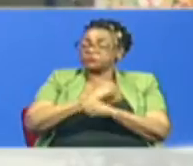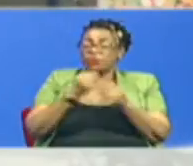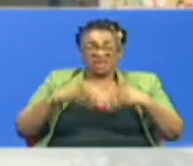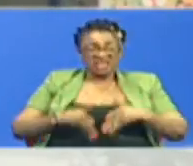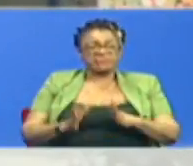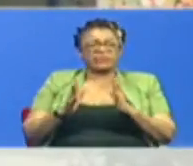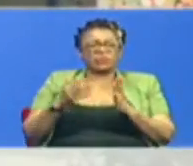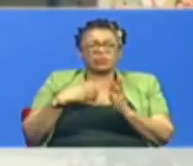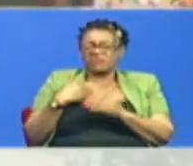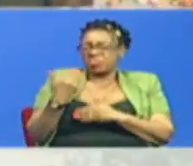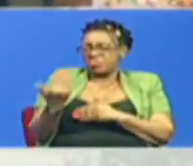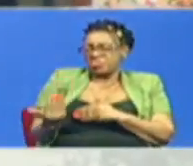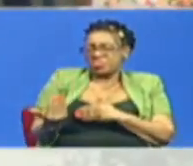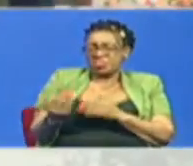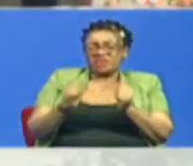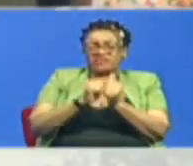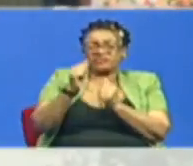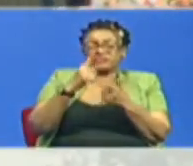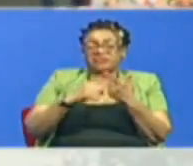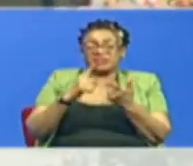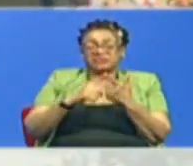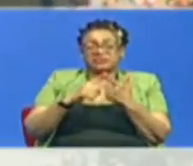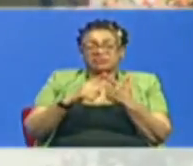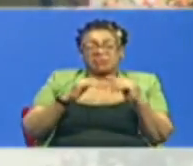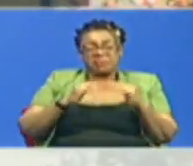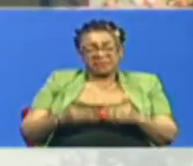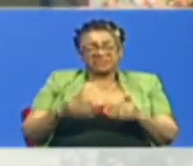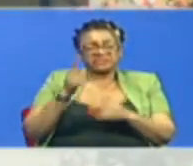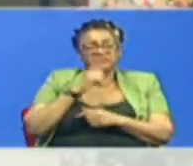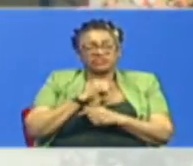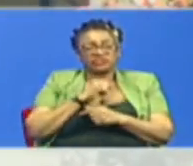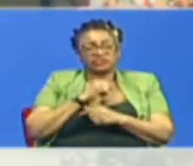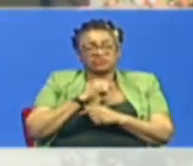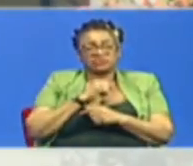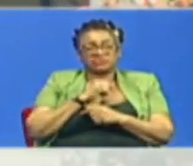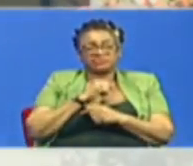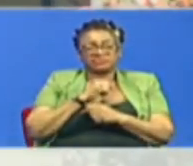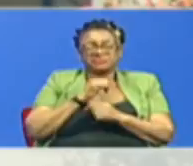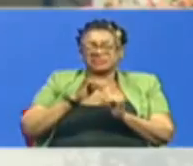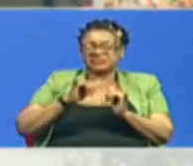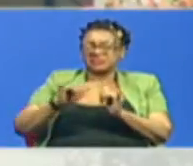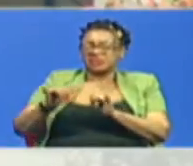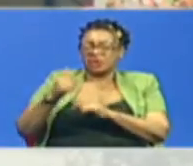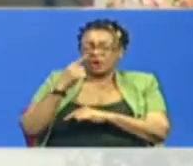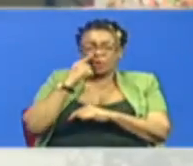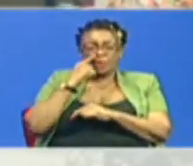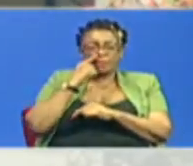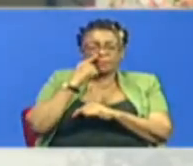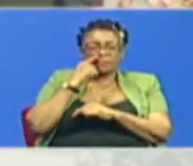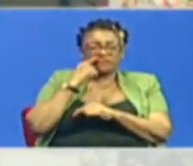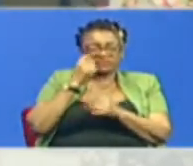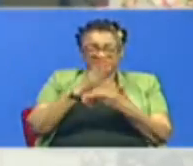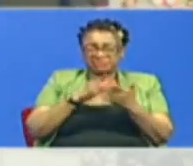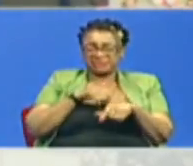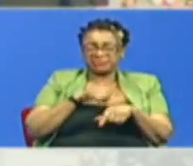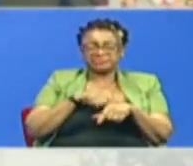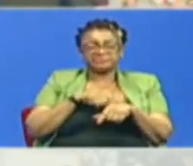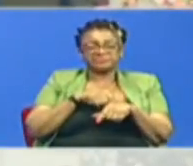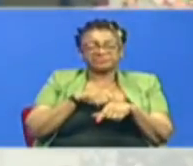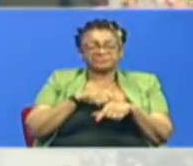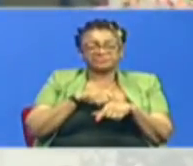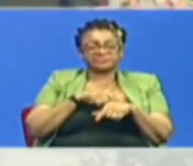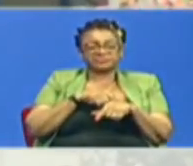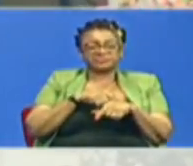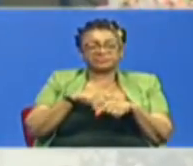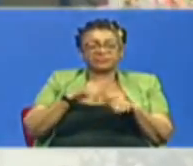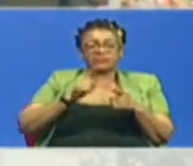mdogo, 15 years, alishika mimba, alafu kaka nyumbani kwa muda, kutoka huko